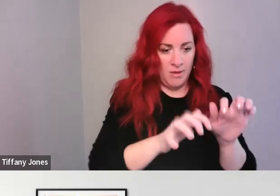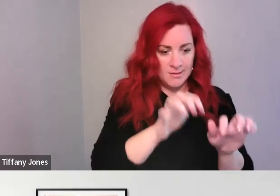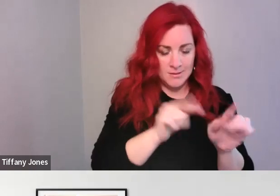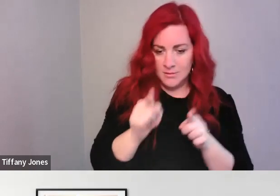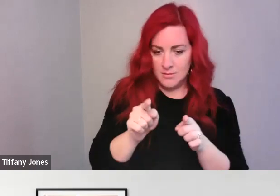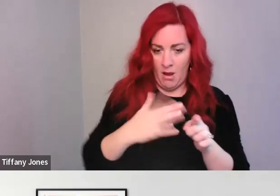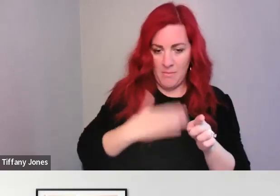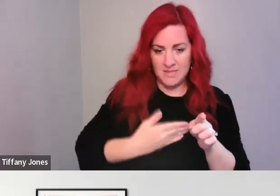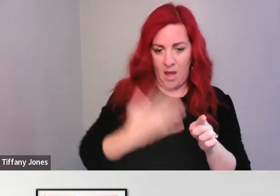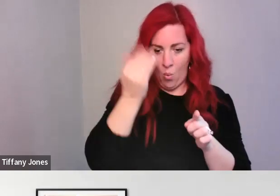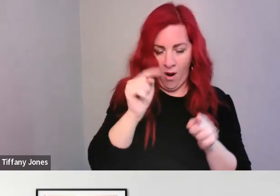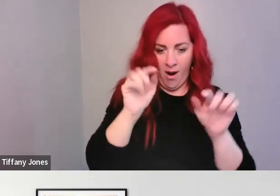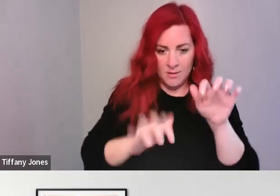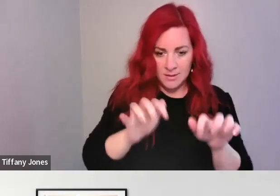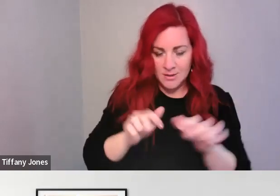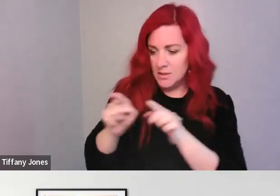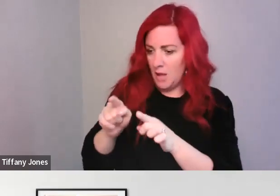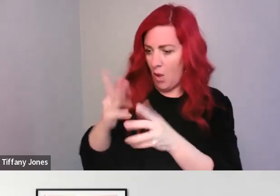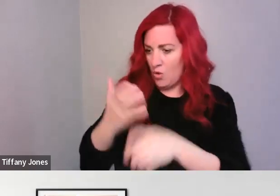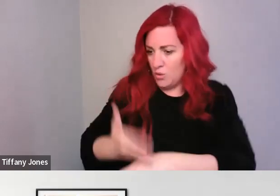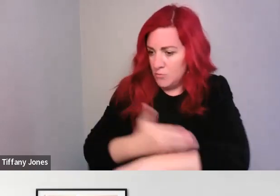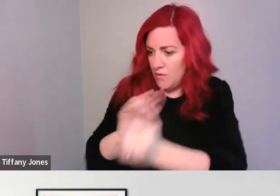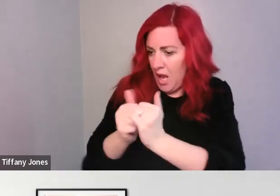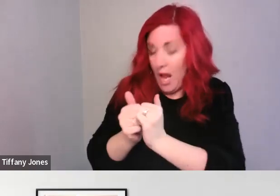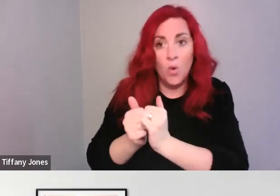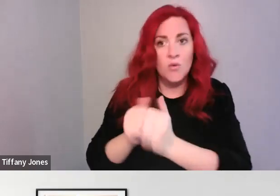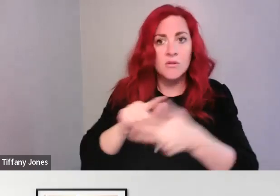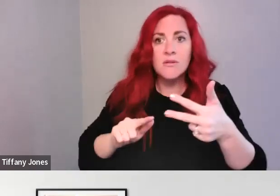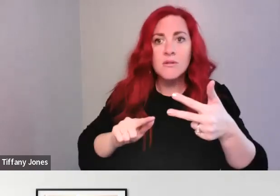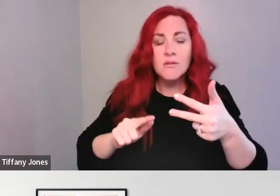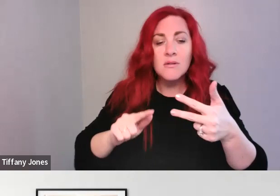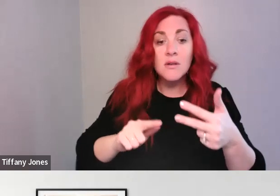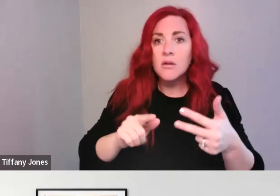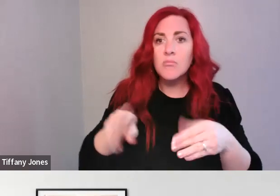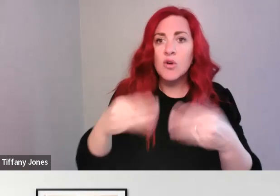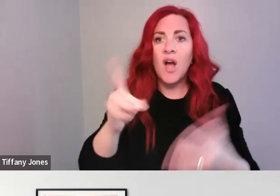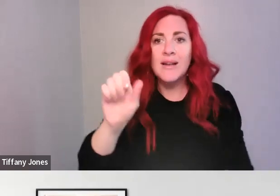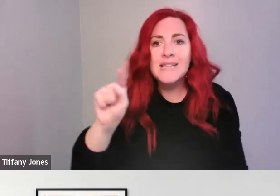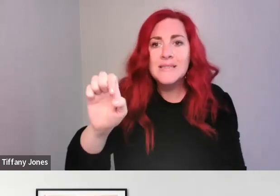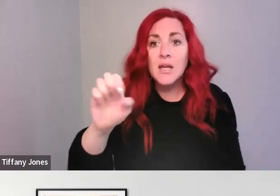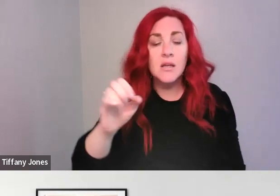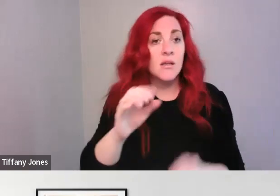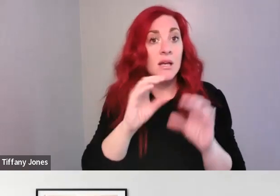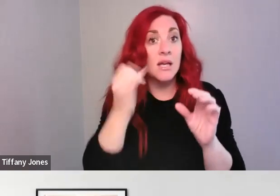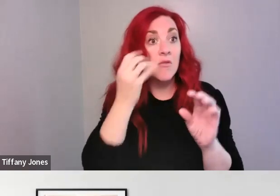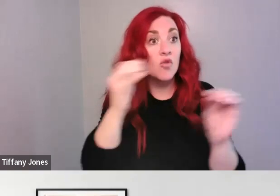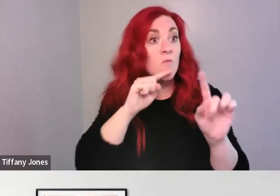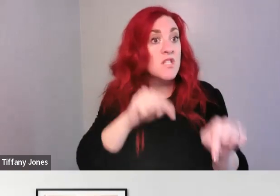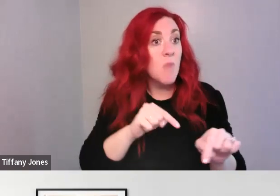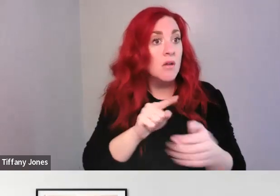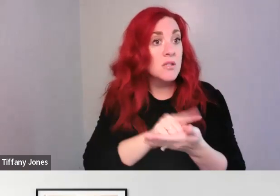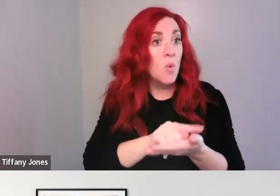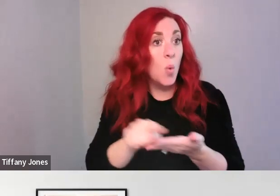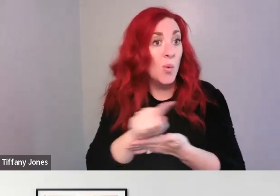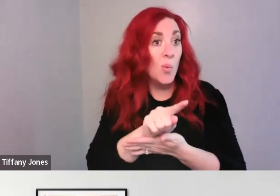better. And then give them a date. Say, if I don't hear from you in the next week, I'm going to look at filing a complaint. And you don't have to